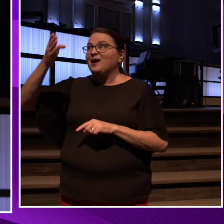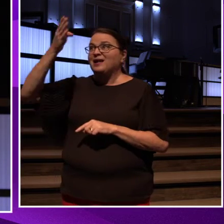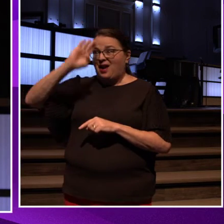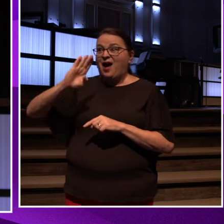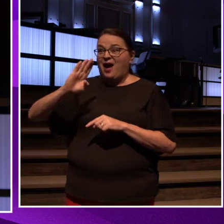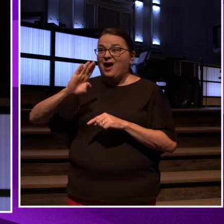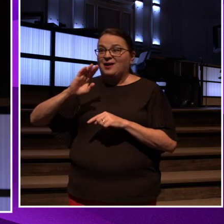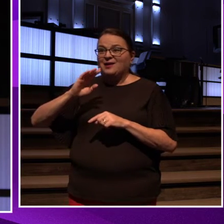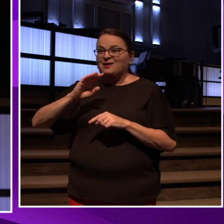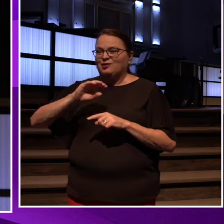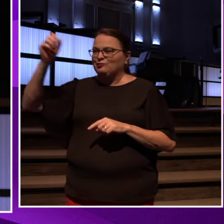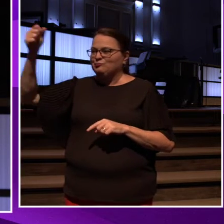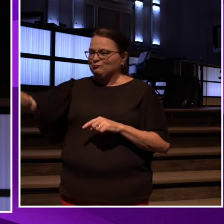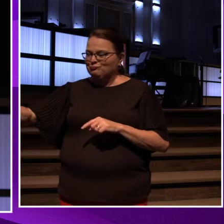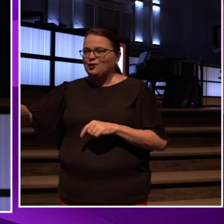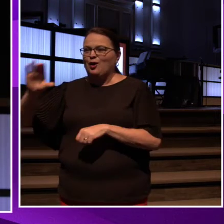service